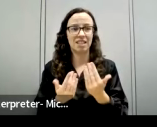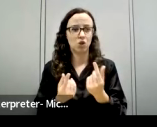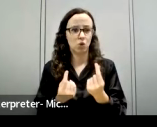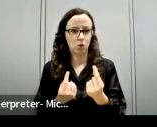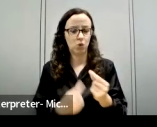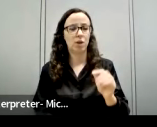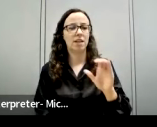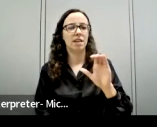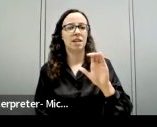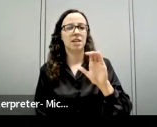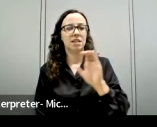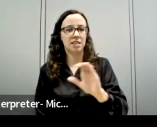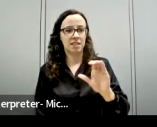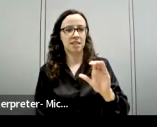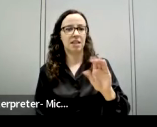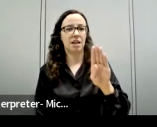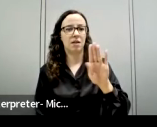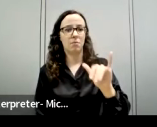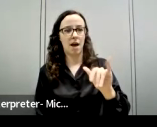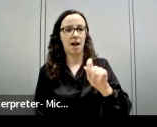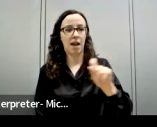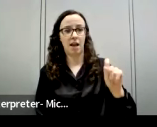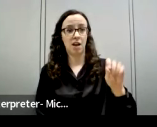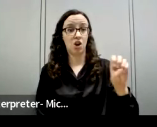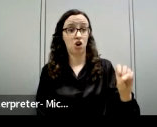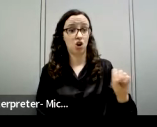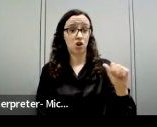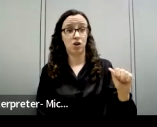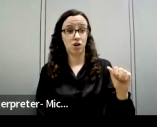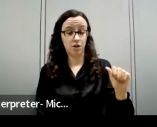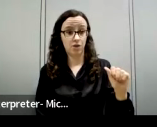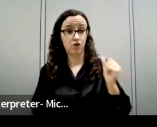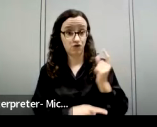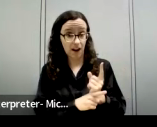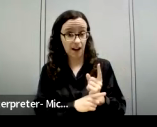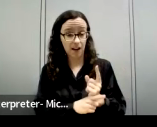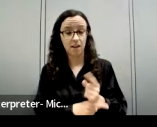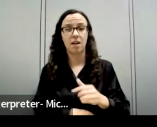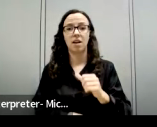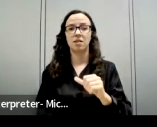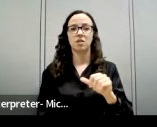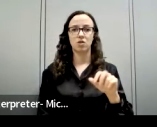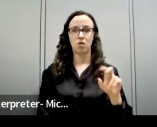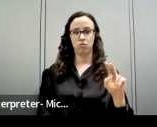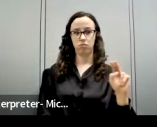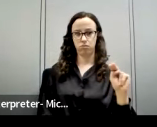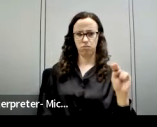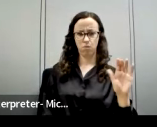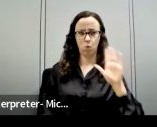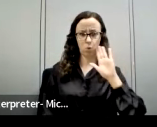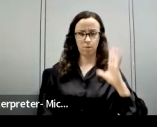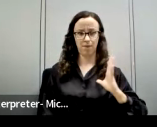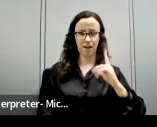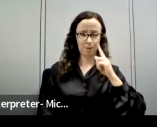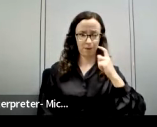share alike. Like that's the best, right? Pretty much. And then non-commercial would be okay because we're a college. So